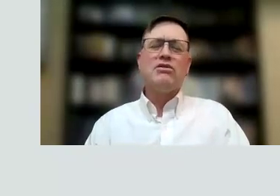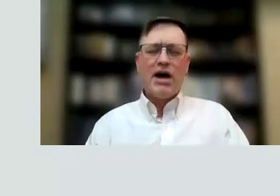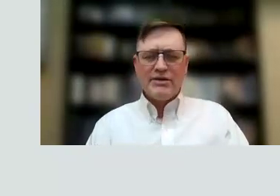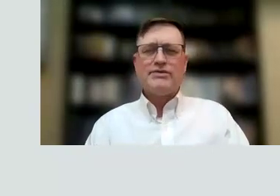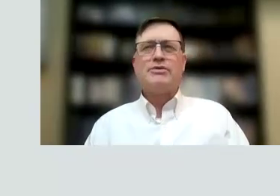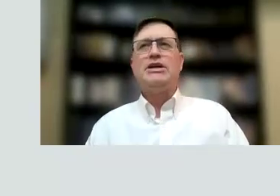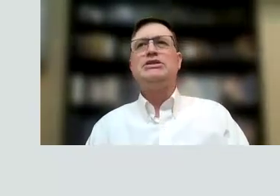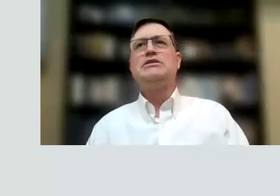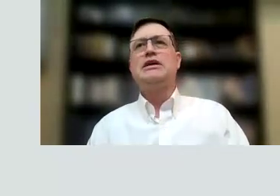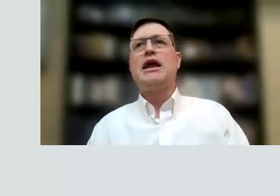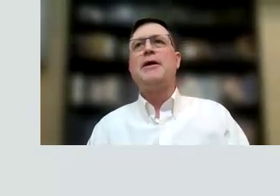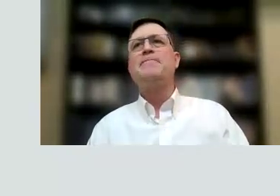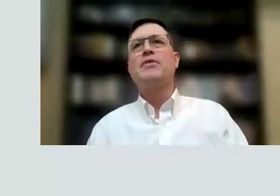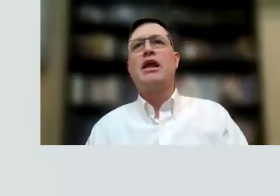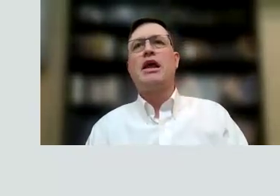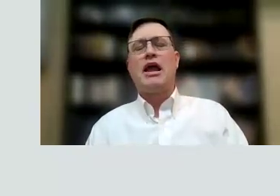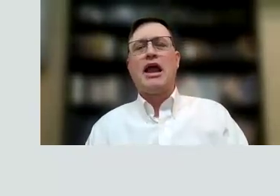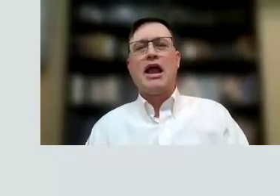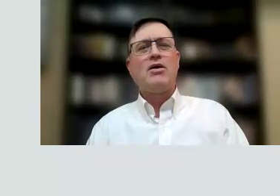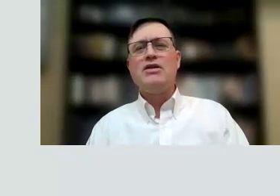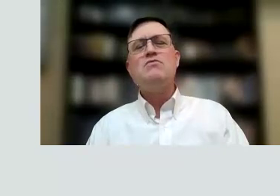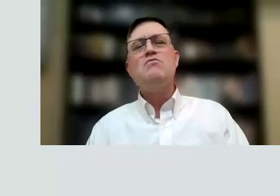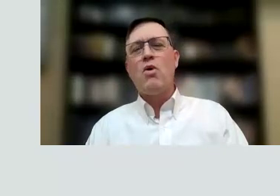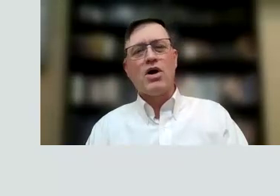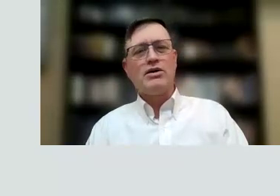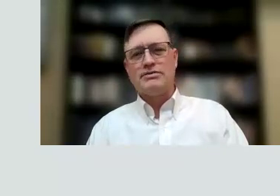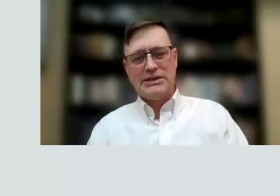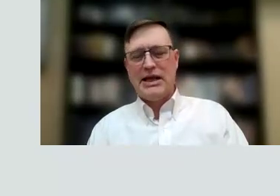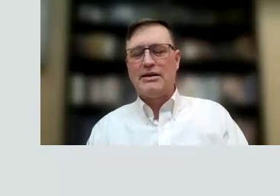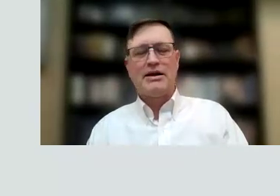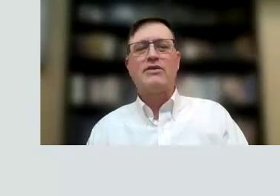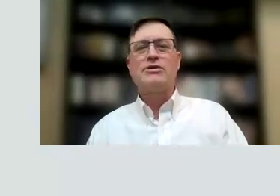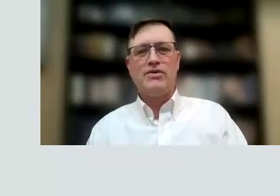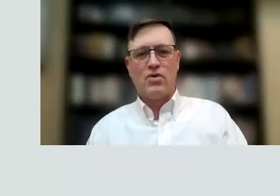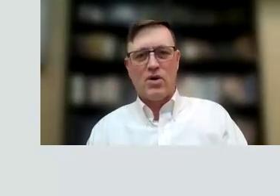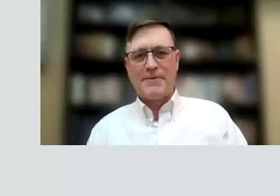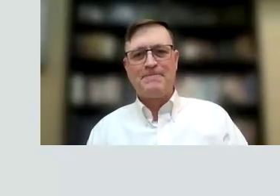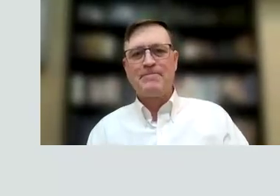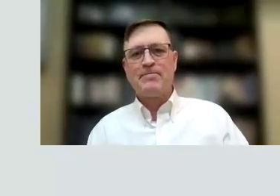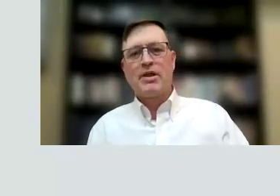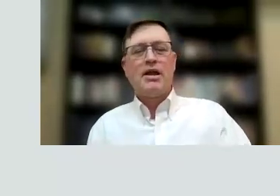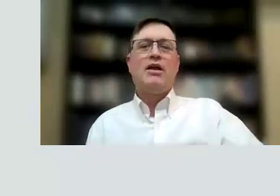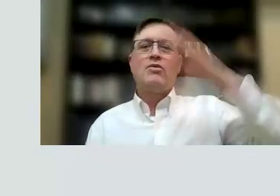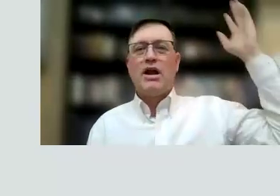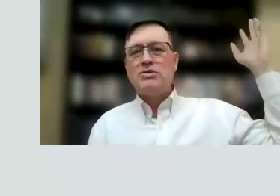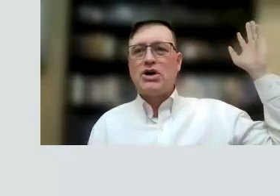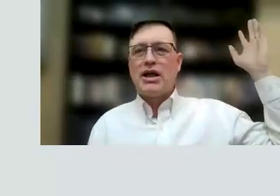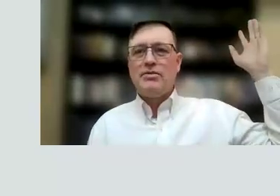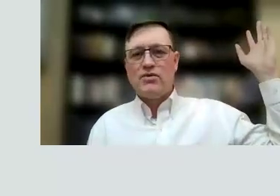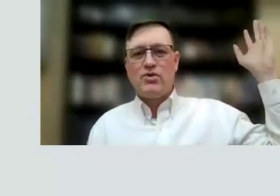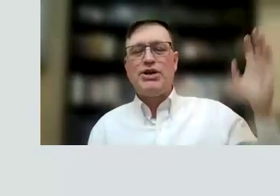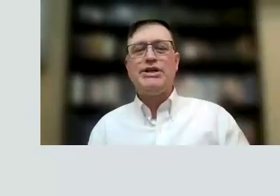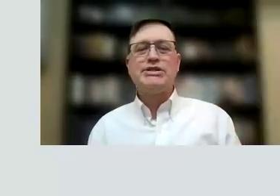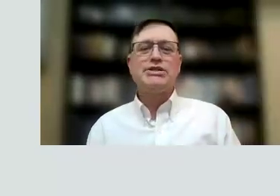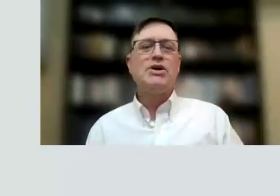There's a lot of information today, and even more today than ever before. When I was